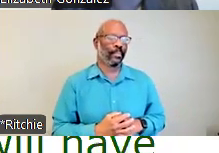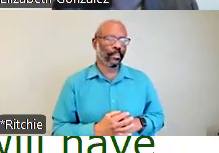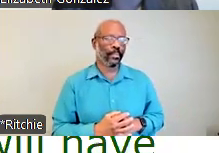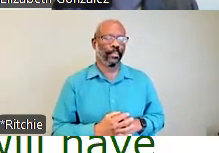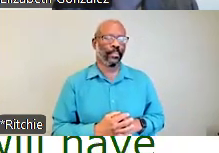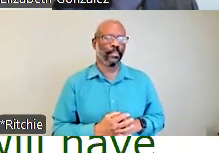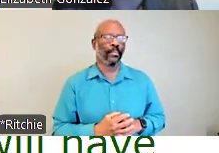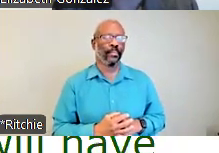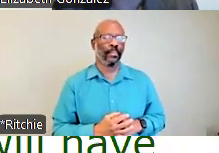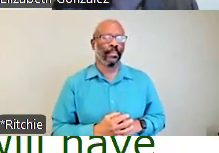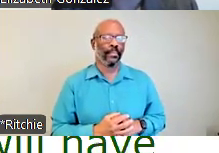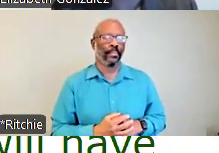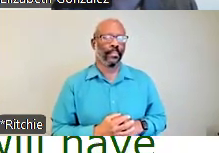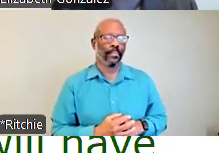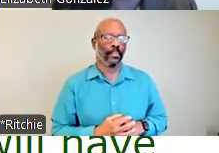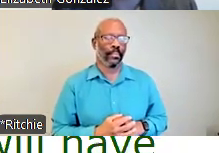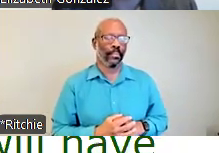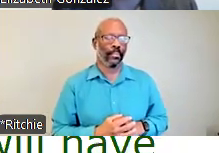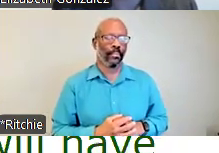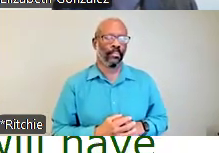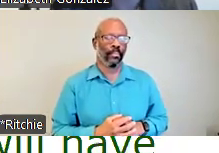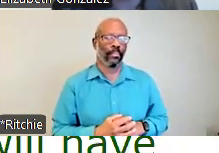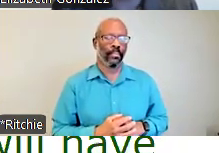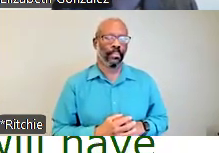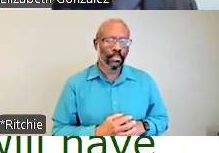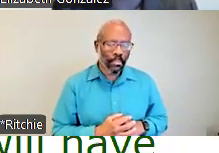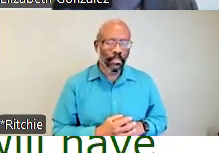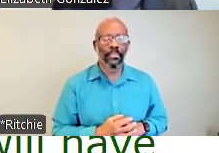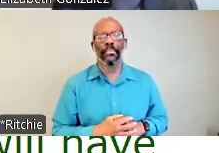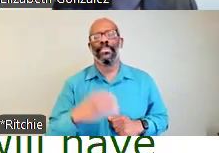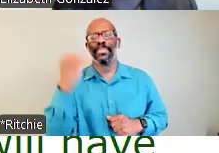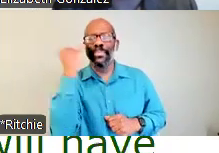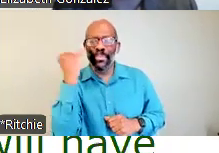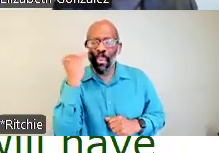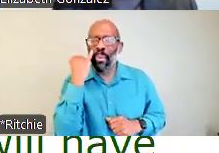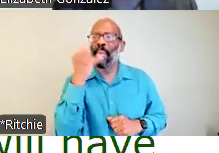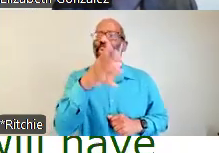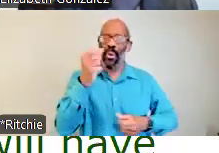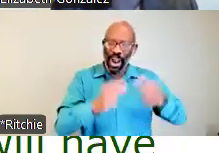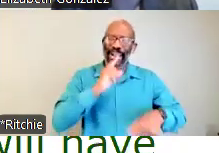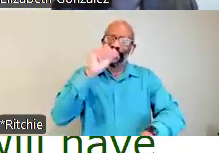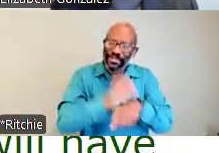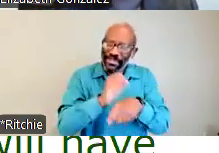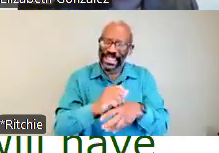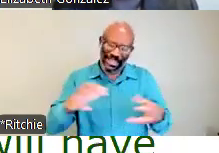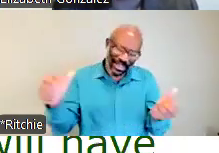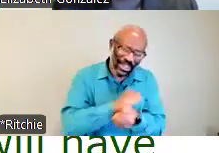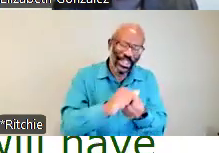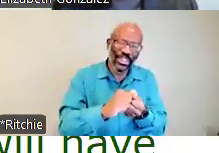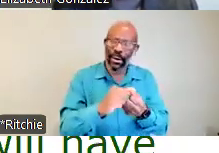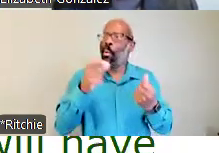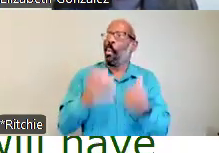And if your car was damaged or destroyed in the fires, reach out to your car insurance company. Start the